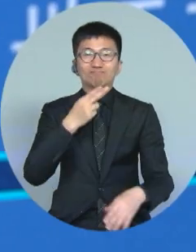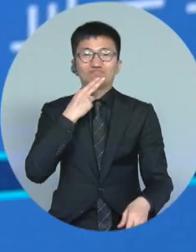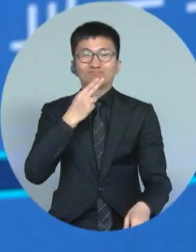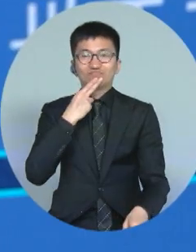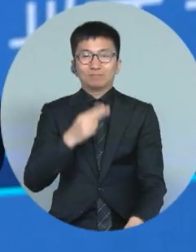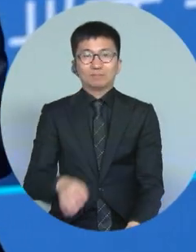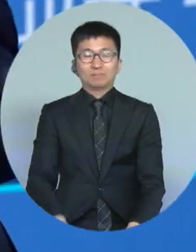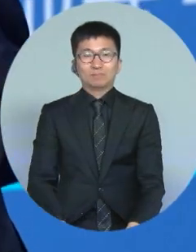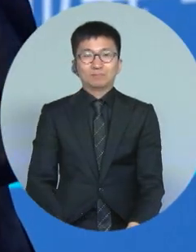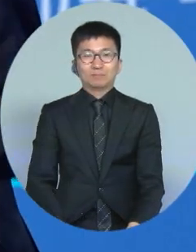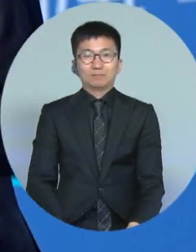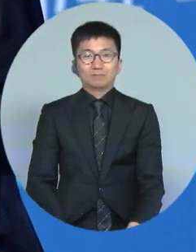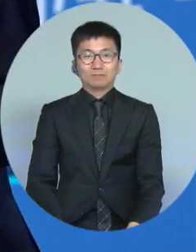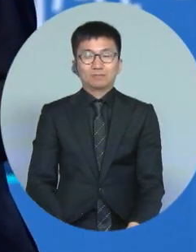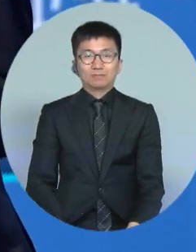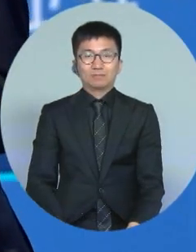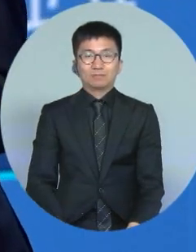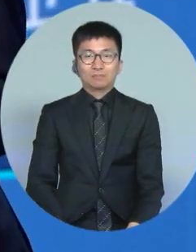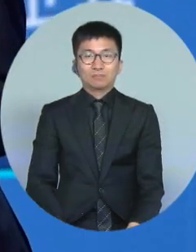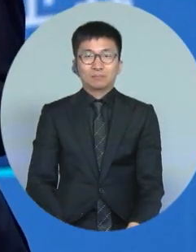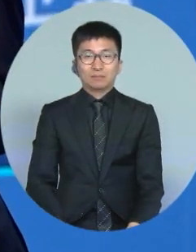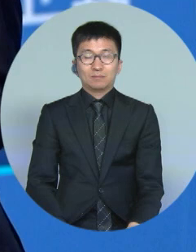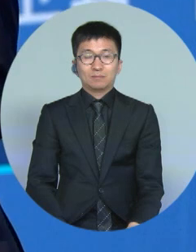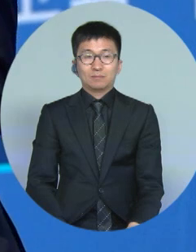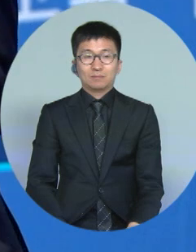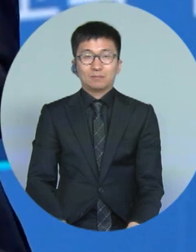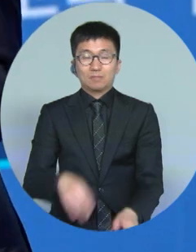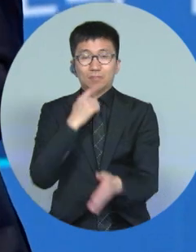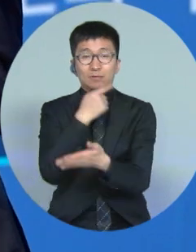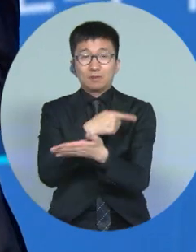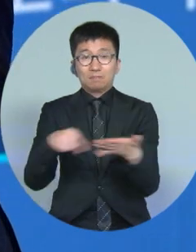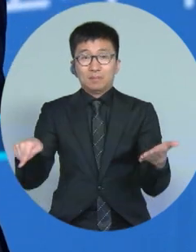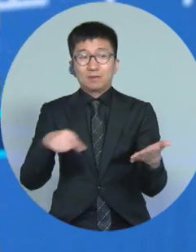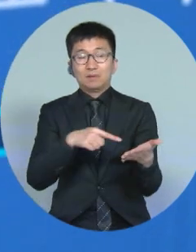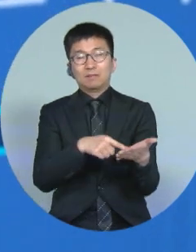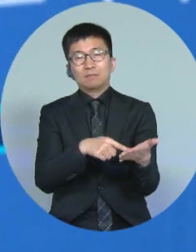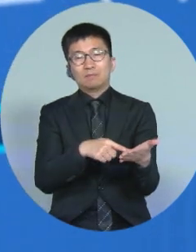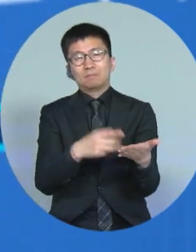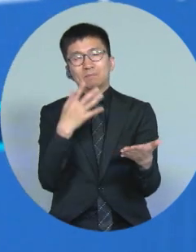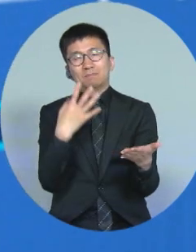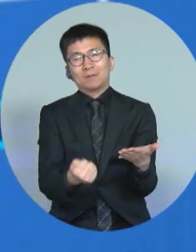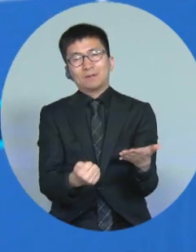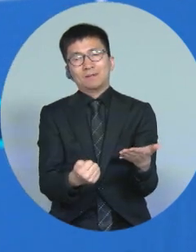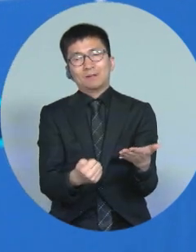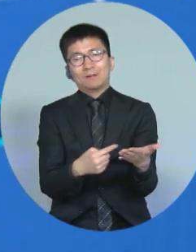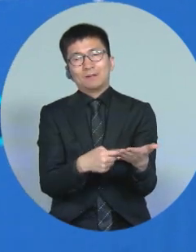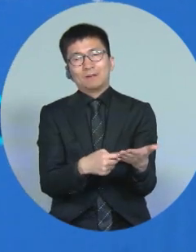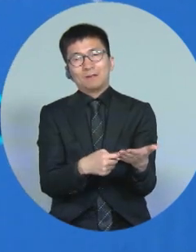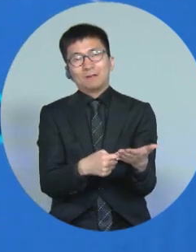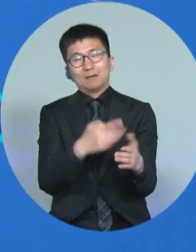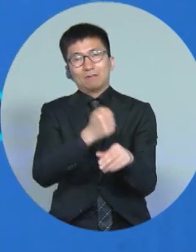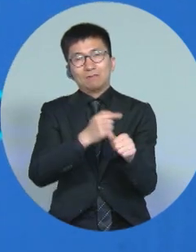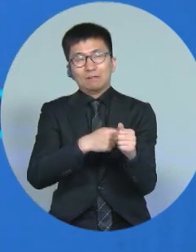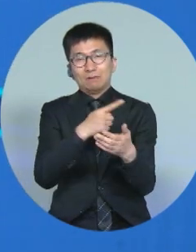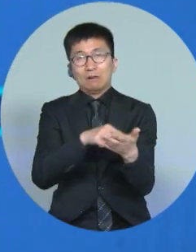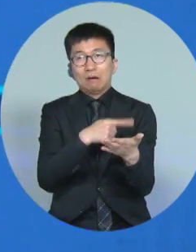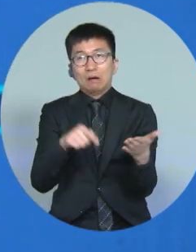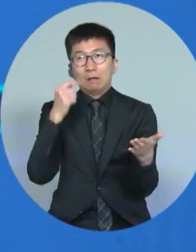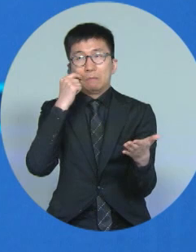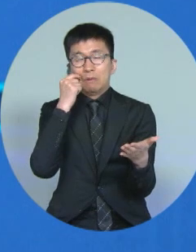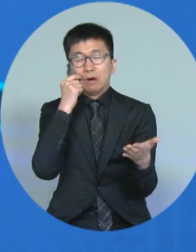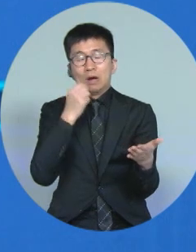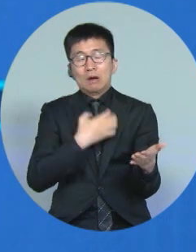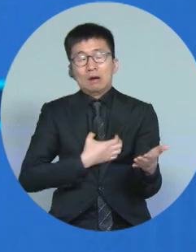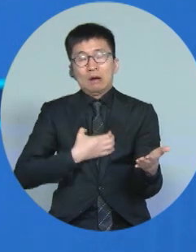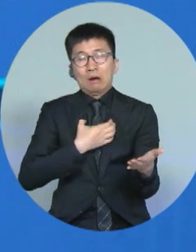This is existentially frustrating, stressful. They are also the